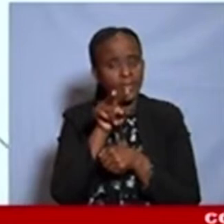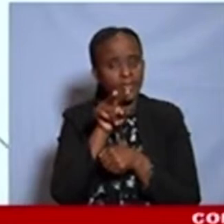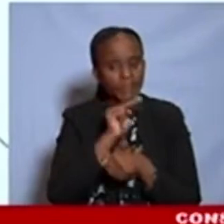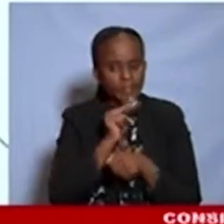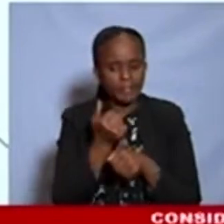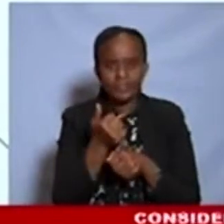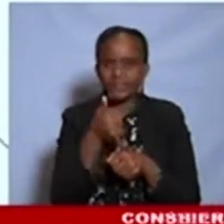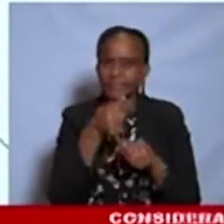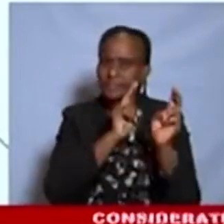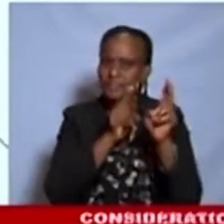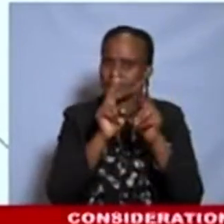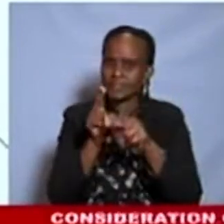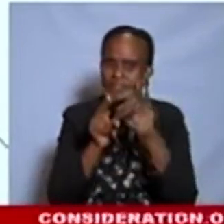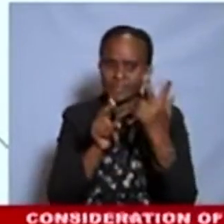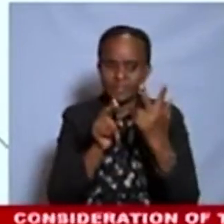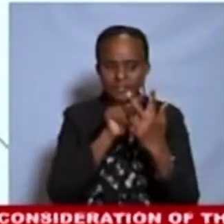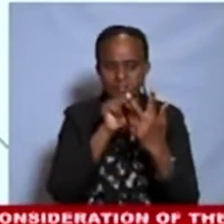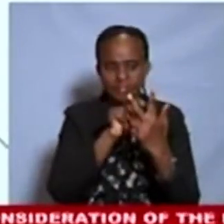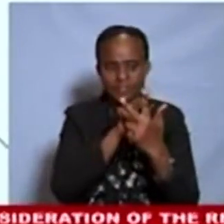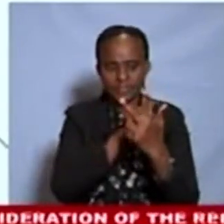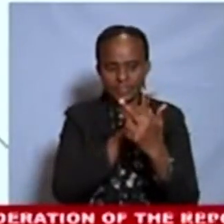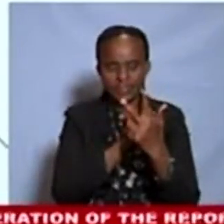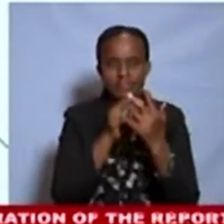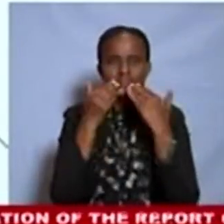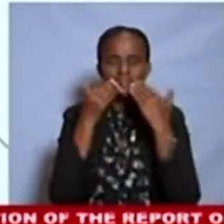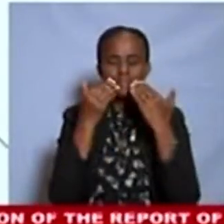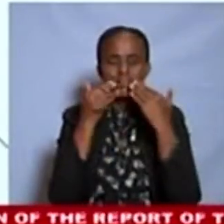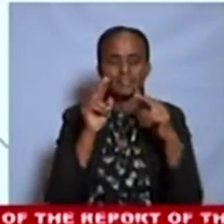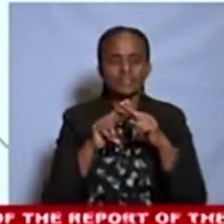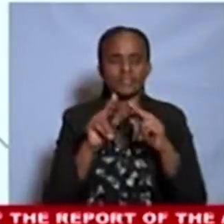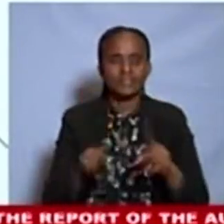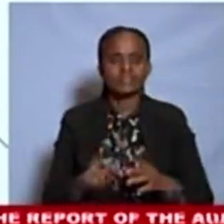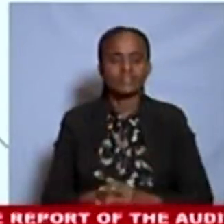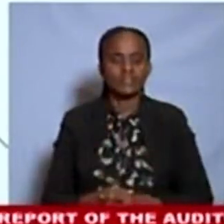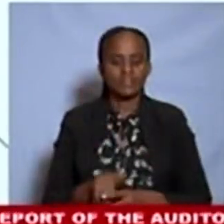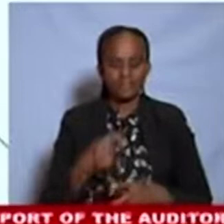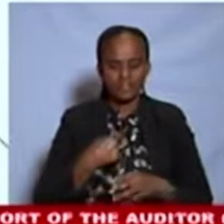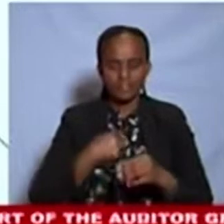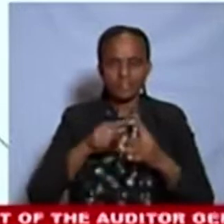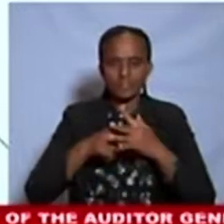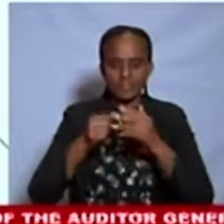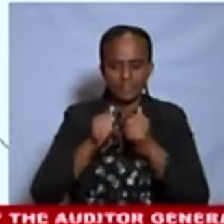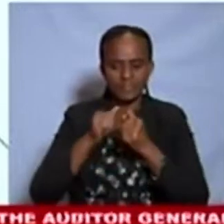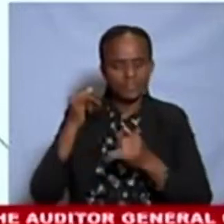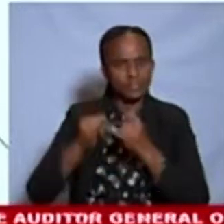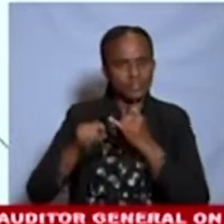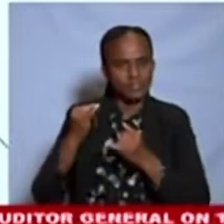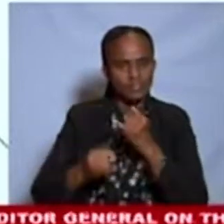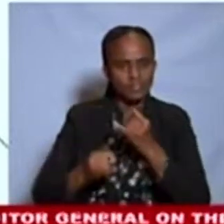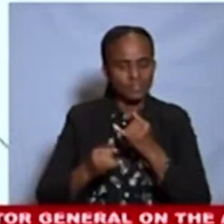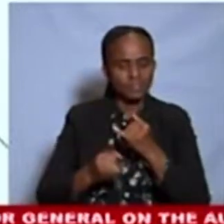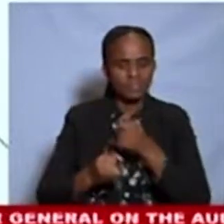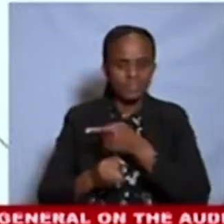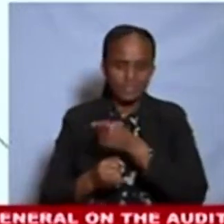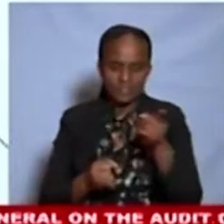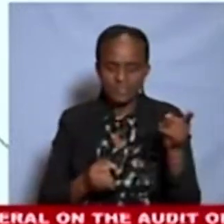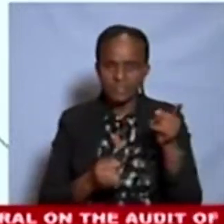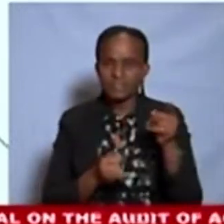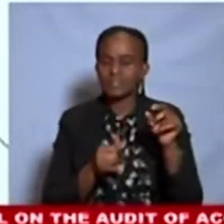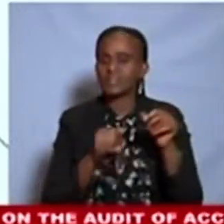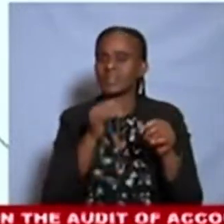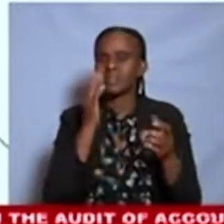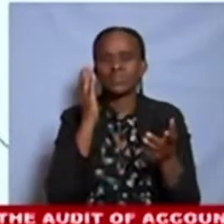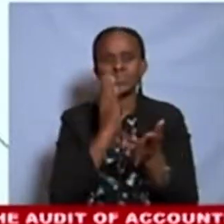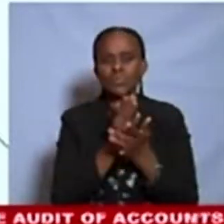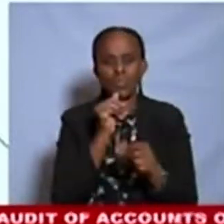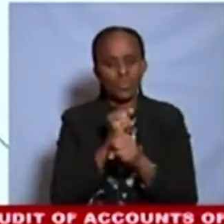like you to answer those three questions. Thank you, Chair. I will start with the last one. The rig was down for close to a year,